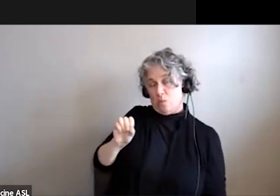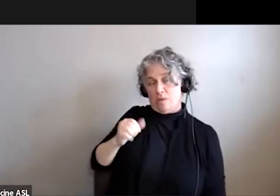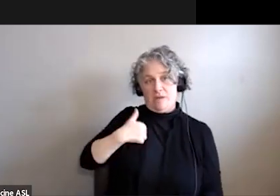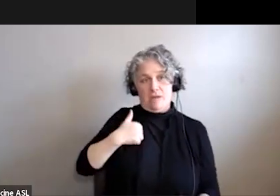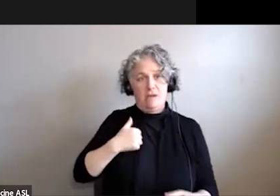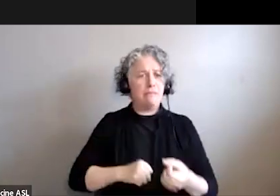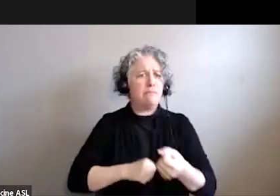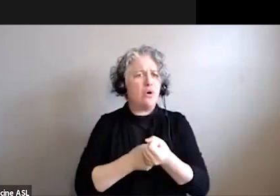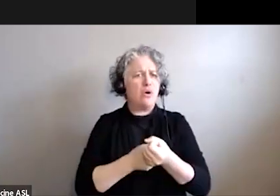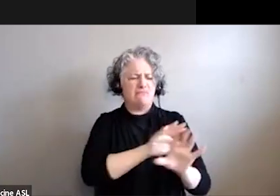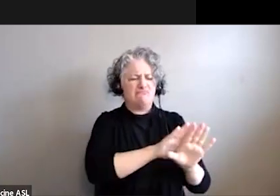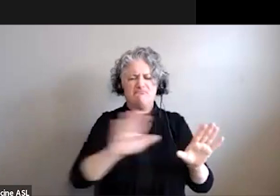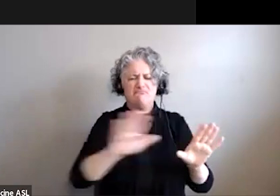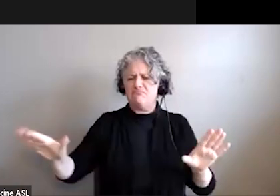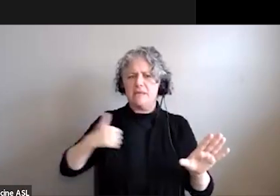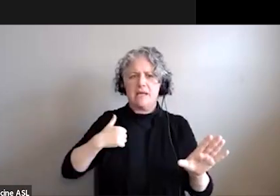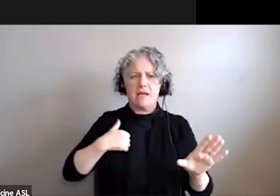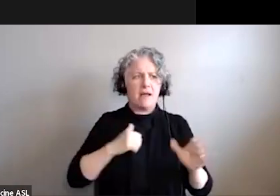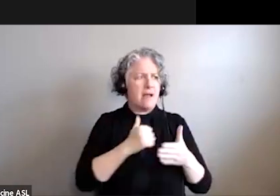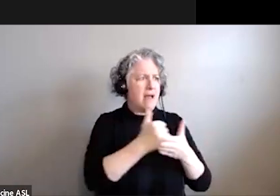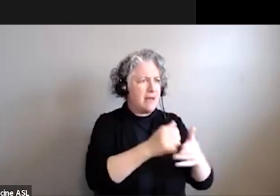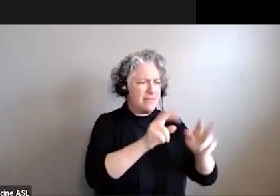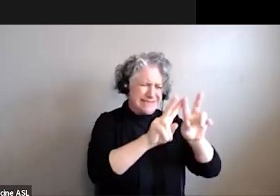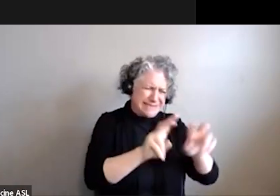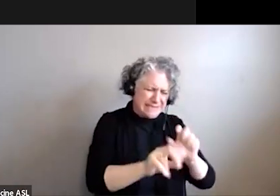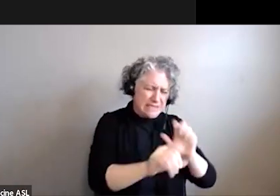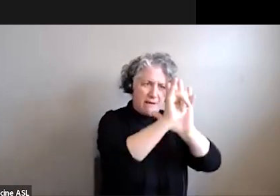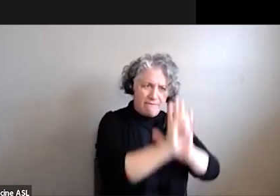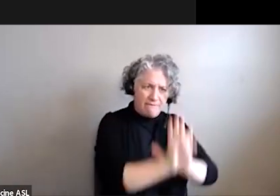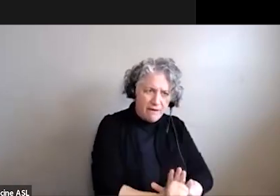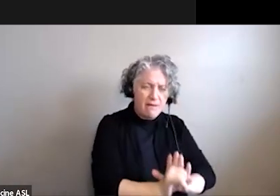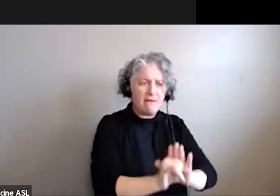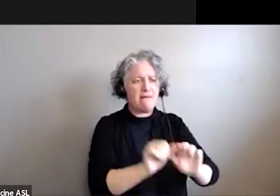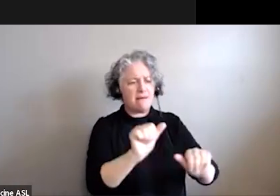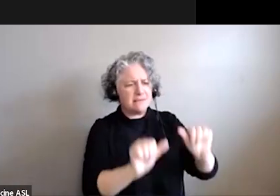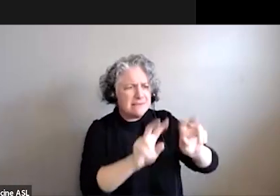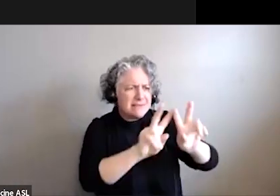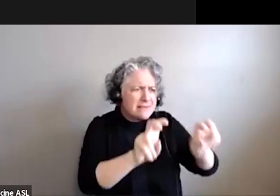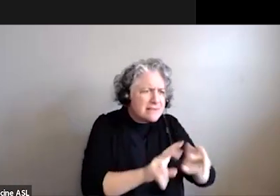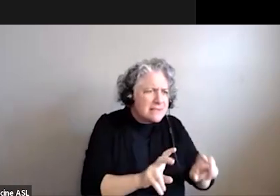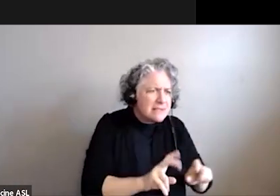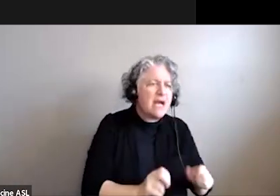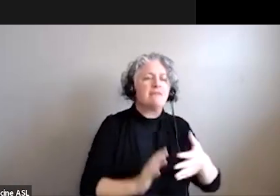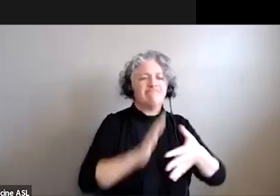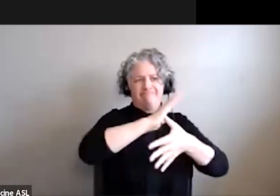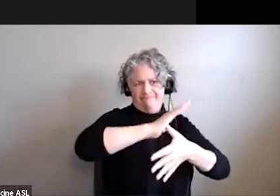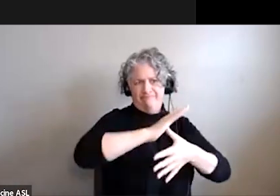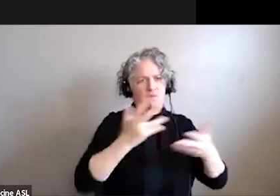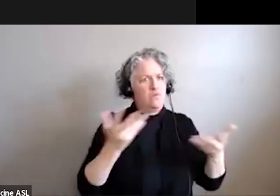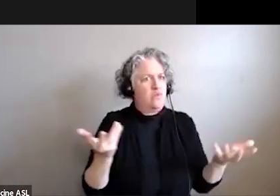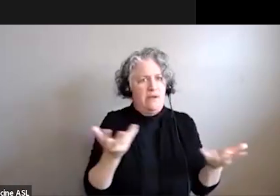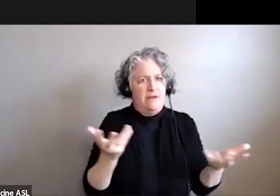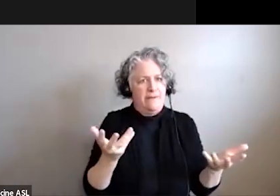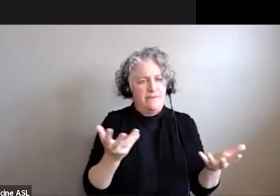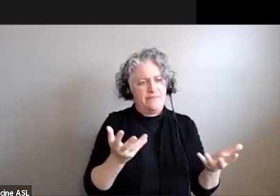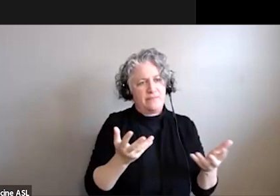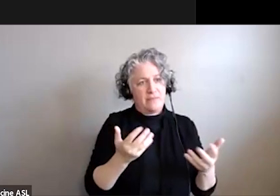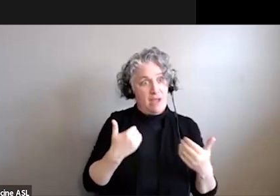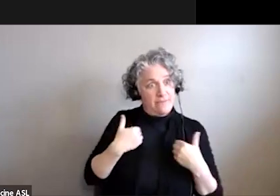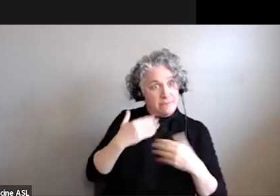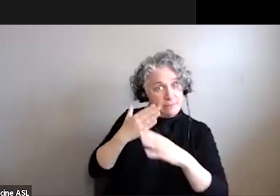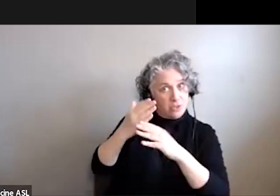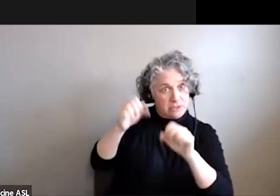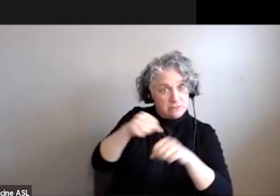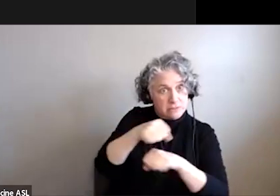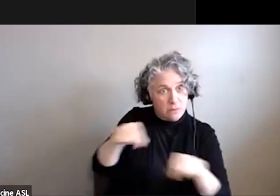Canada in identifying barriers and doing assessments of those organizations to figure out where are their barriers,